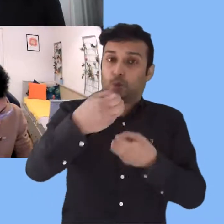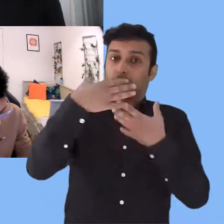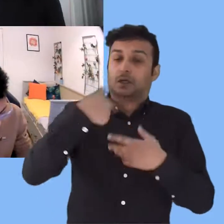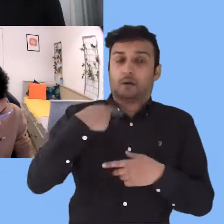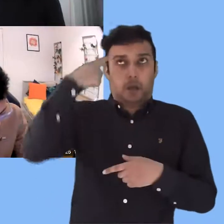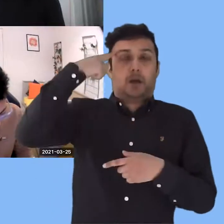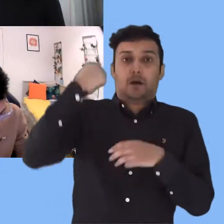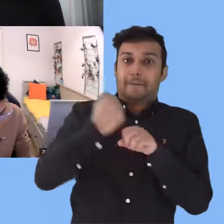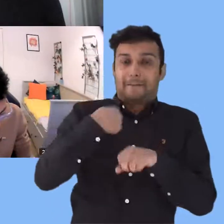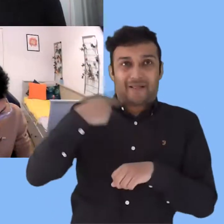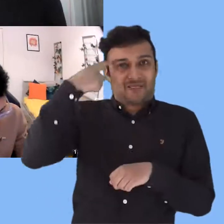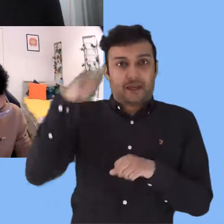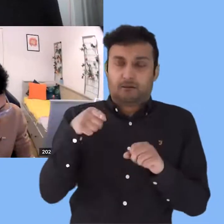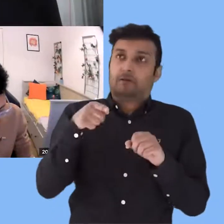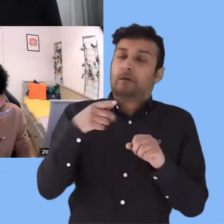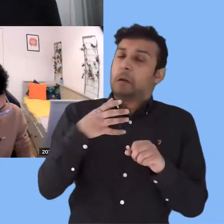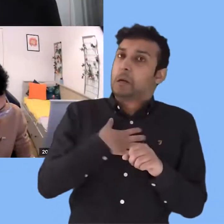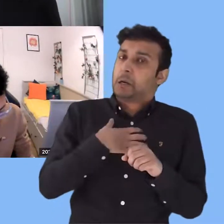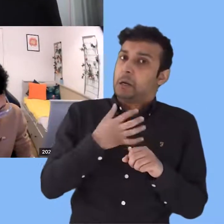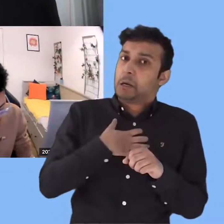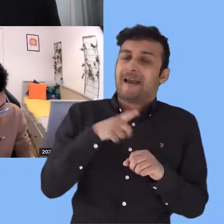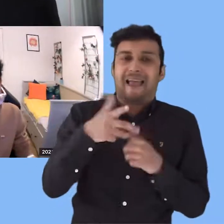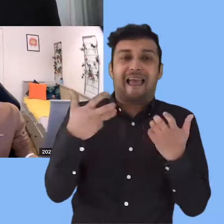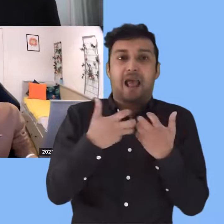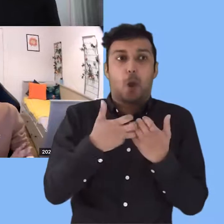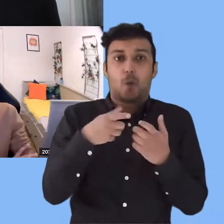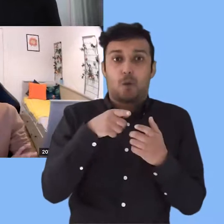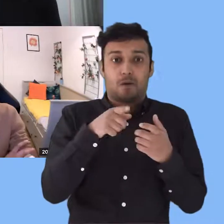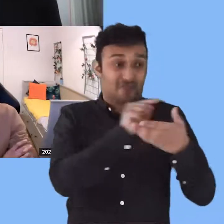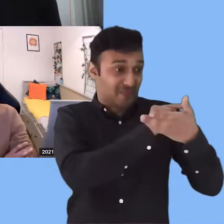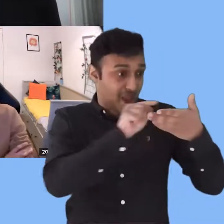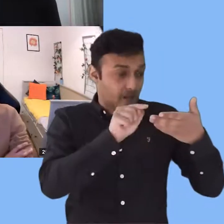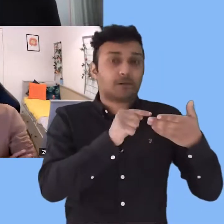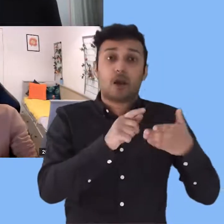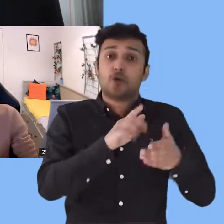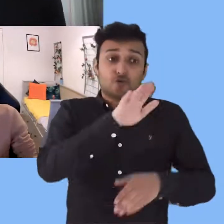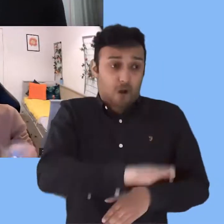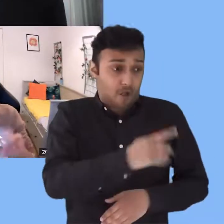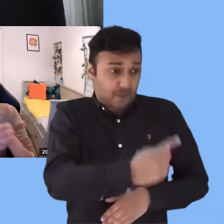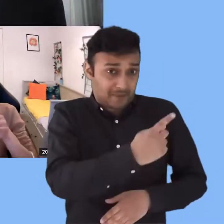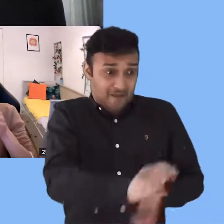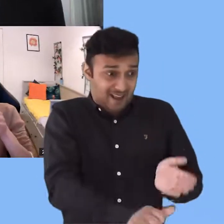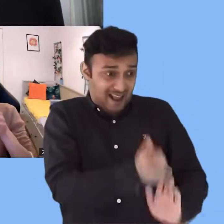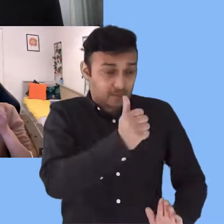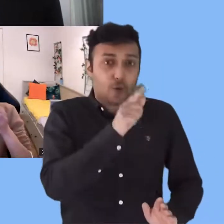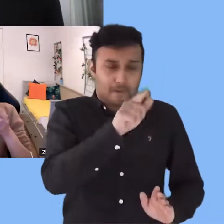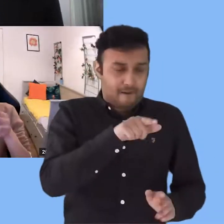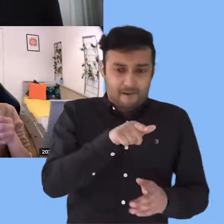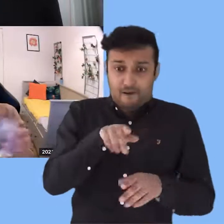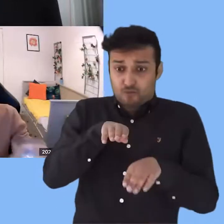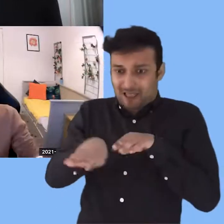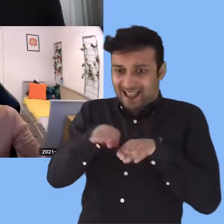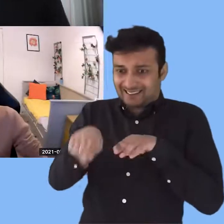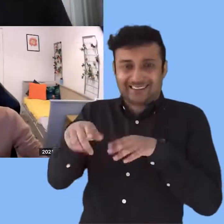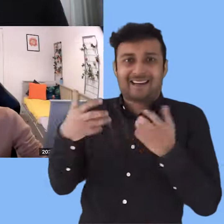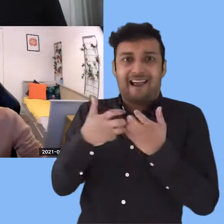then be delivered in practice? Because it isn't about, as you said, letting the child go and speak their home